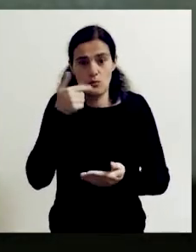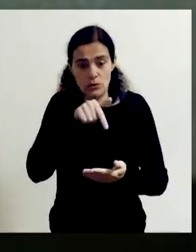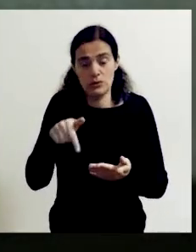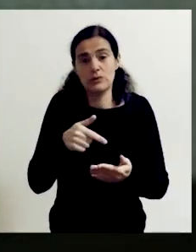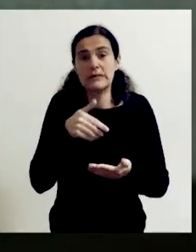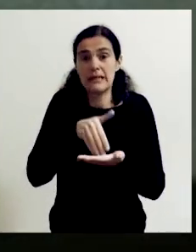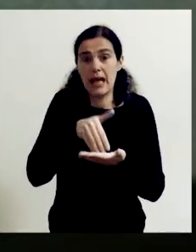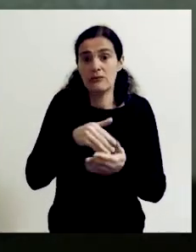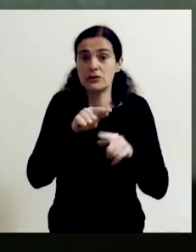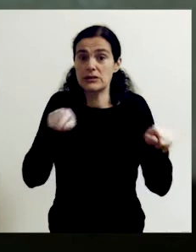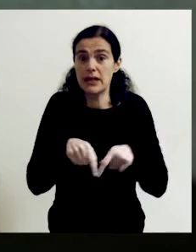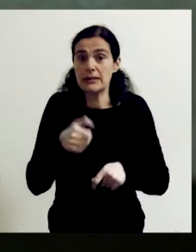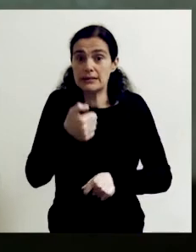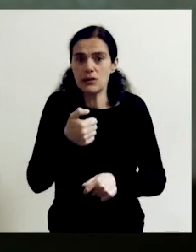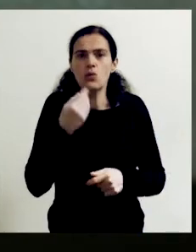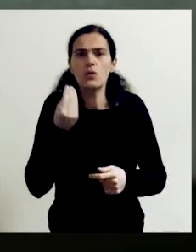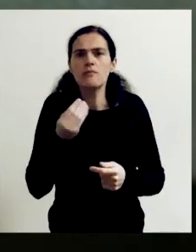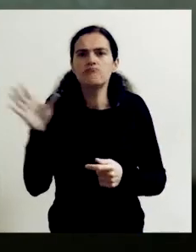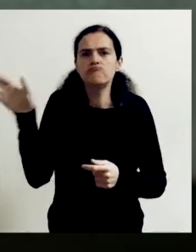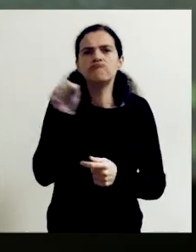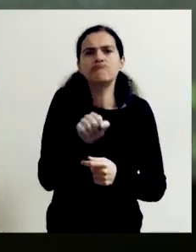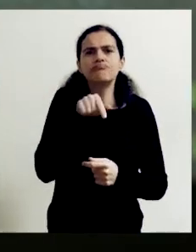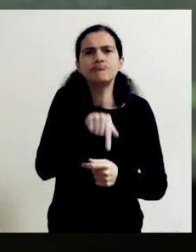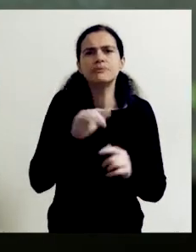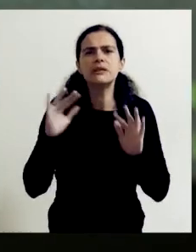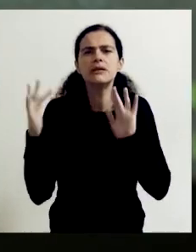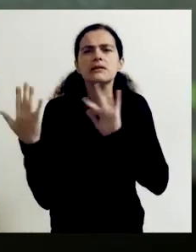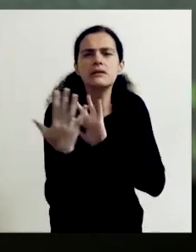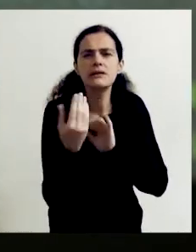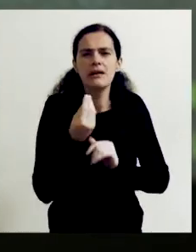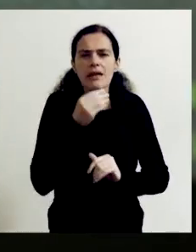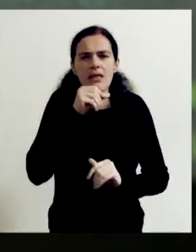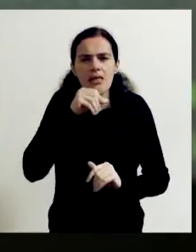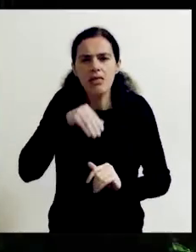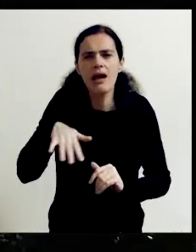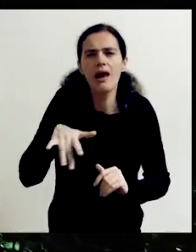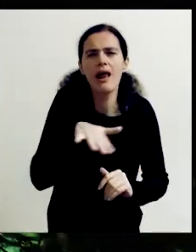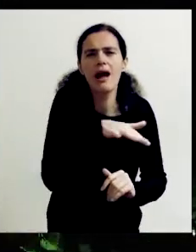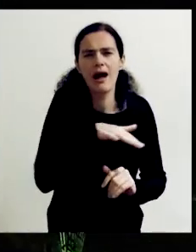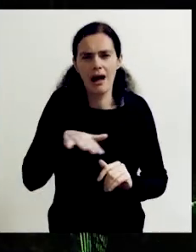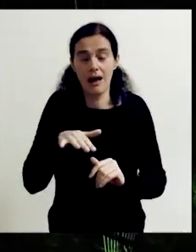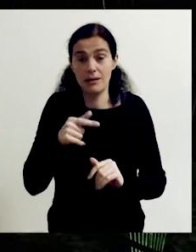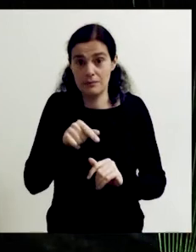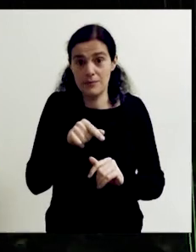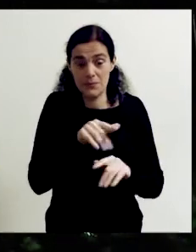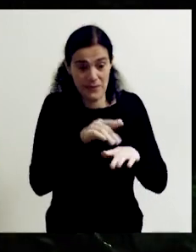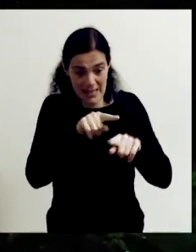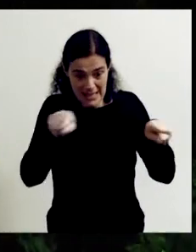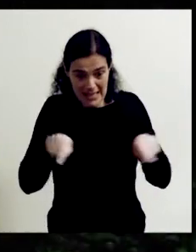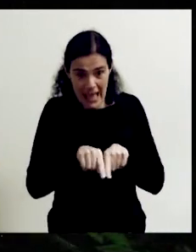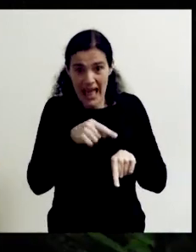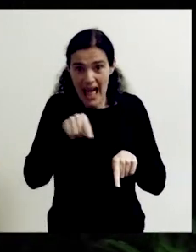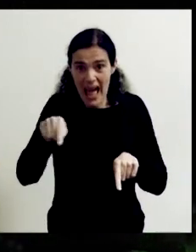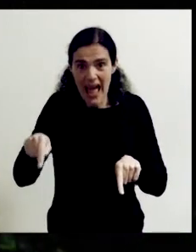of Serralves Room 5 by bringing nature, by bringing the earth, bringing soil into the